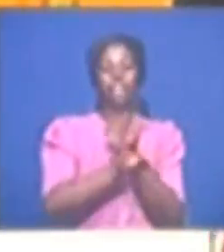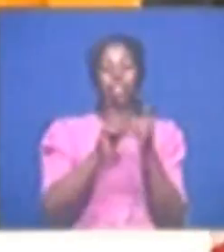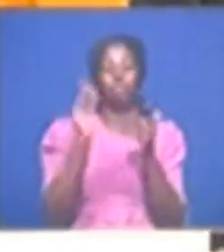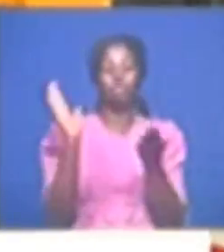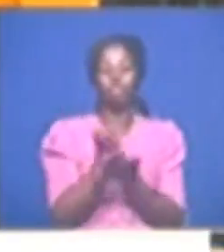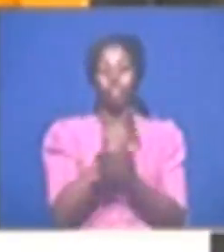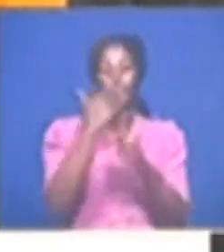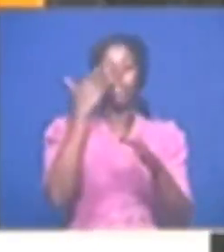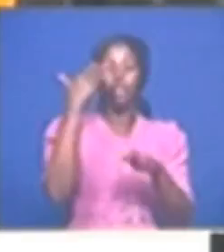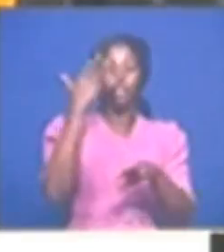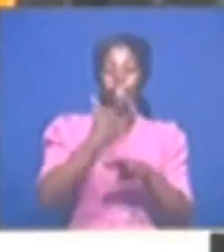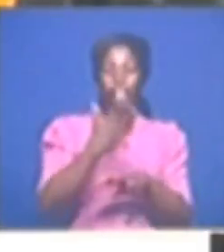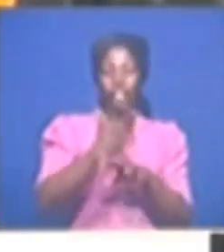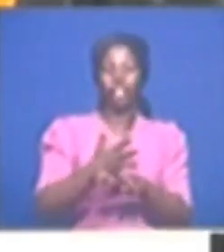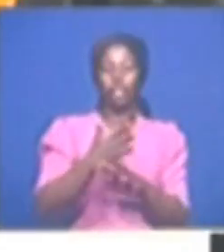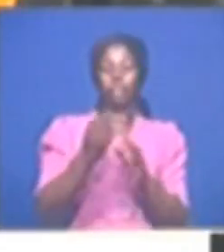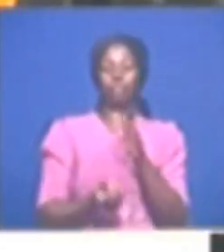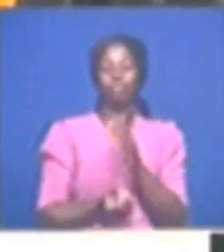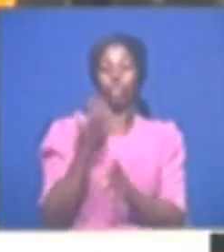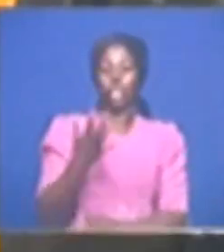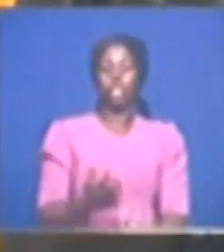products.